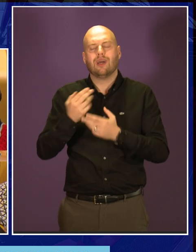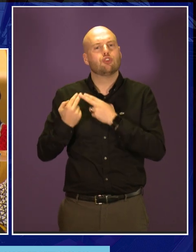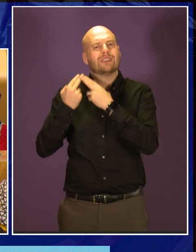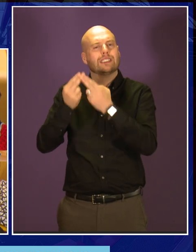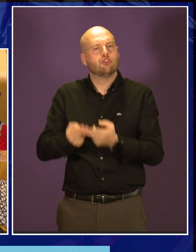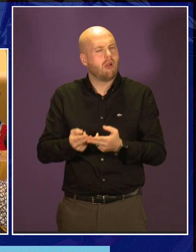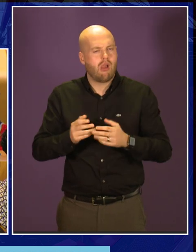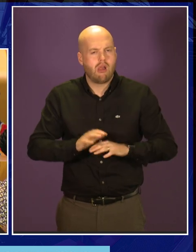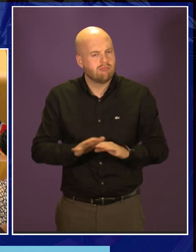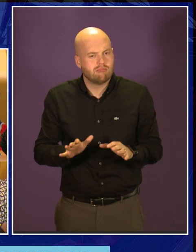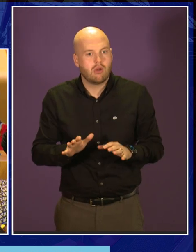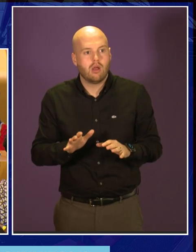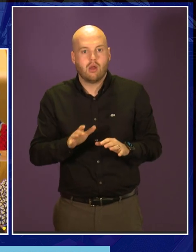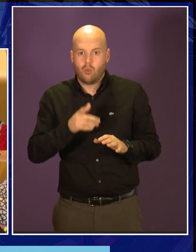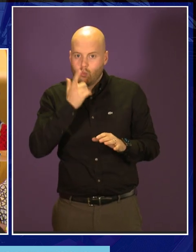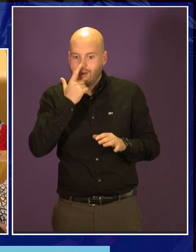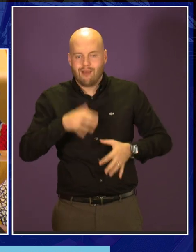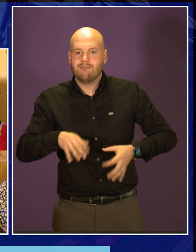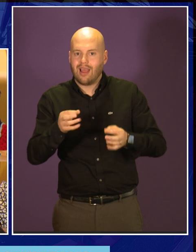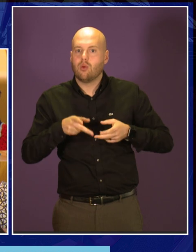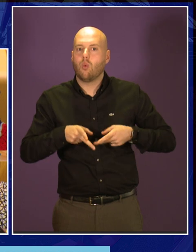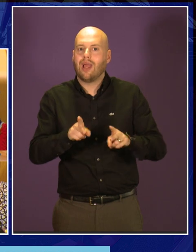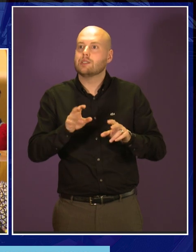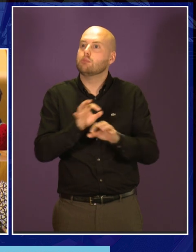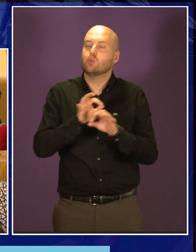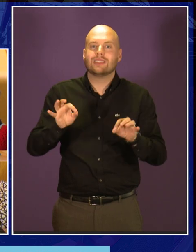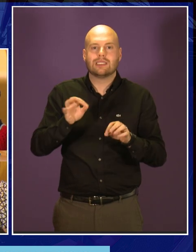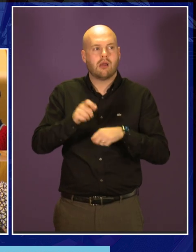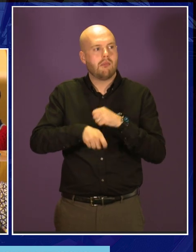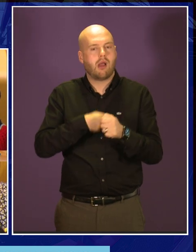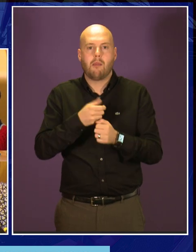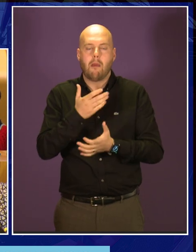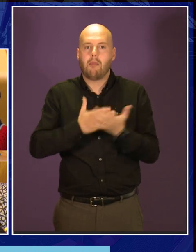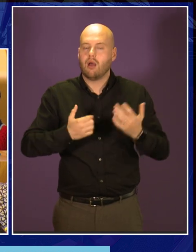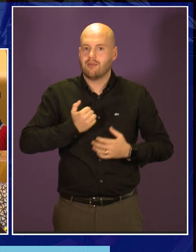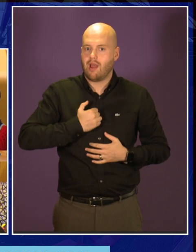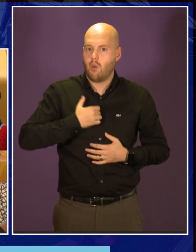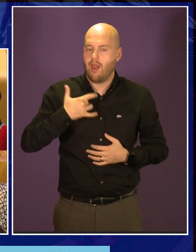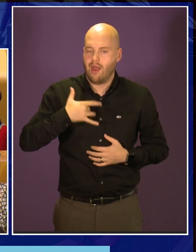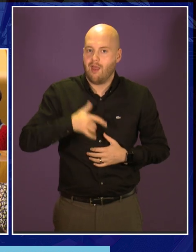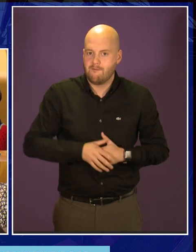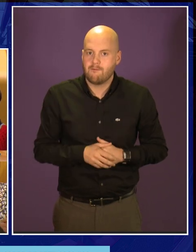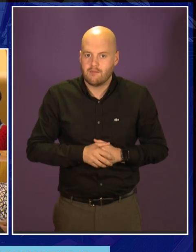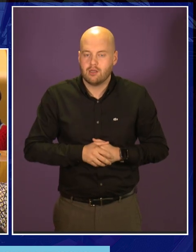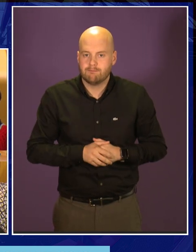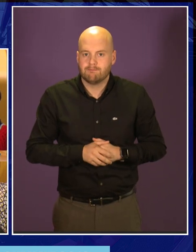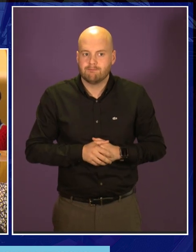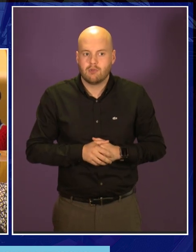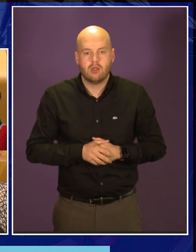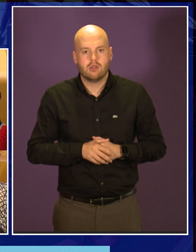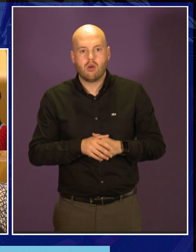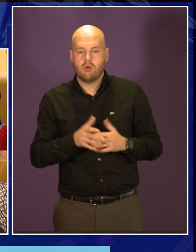music into more modern ways in which music now can become as part of our life. Now we see music therapy